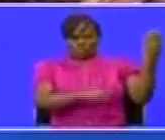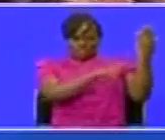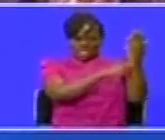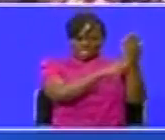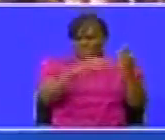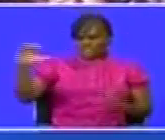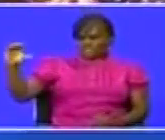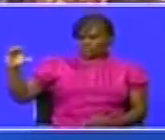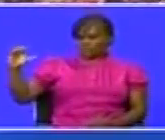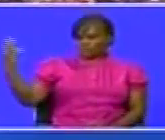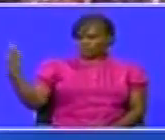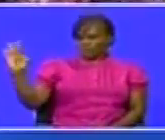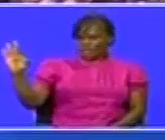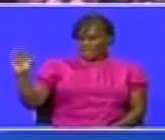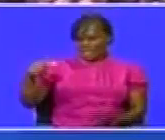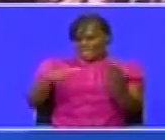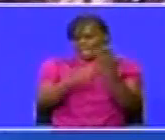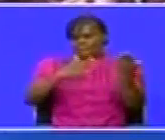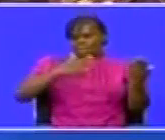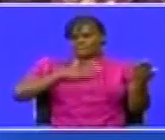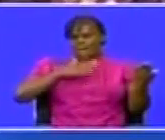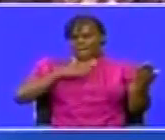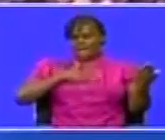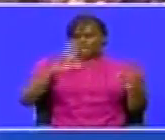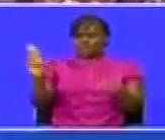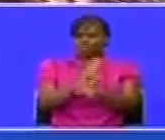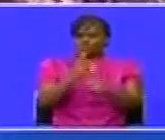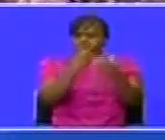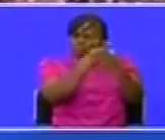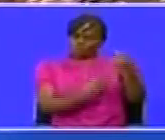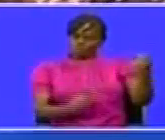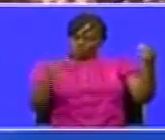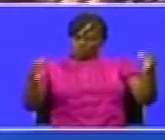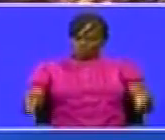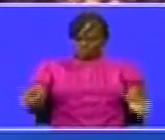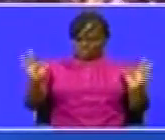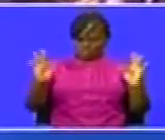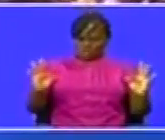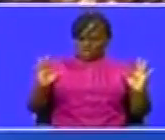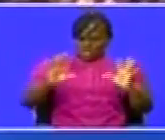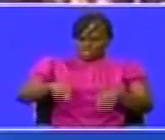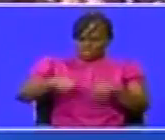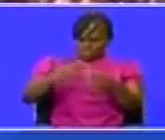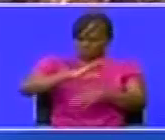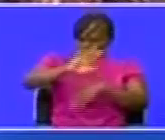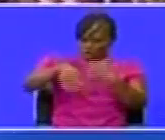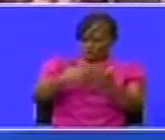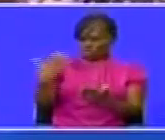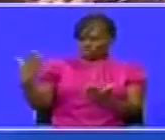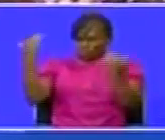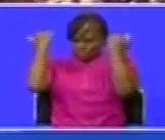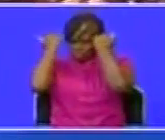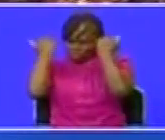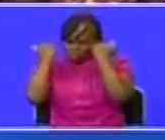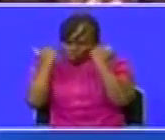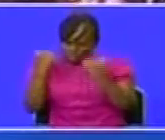and Ferdinand, are my names and I'm using them officially. I'll produce all the documents in court.